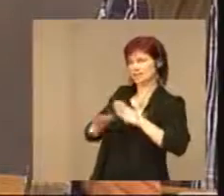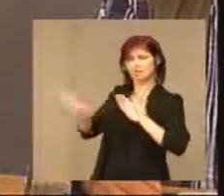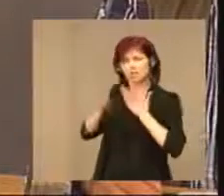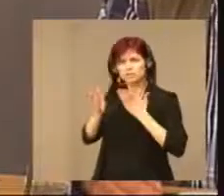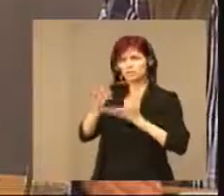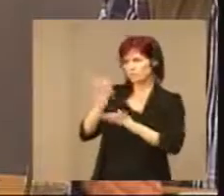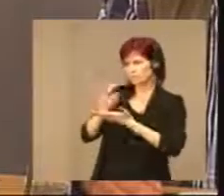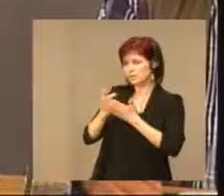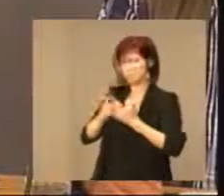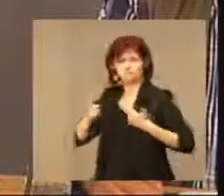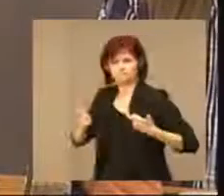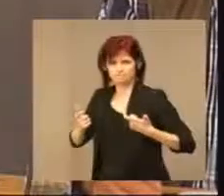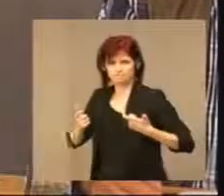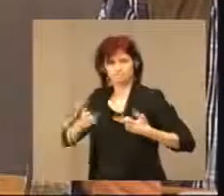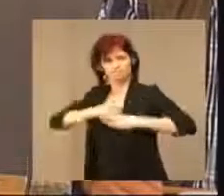others.